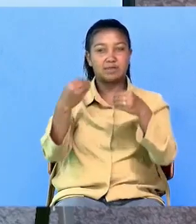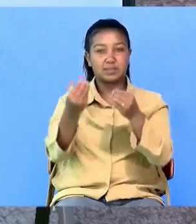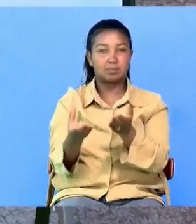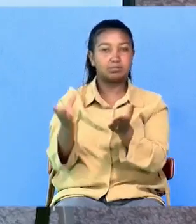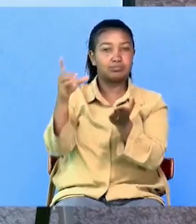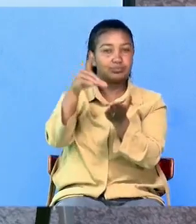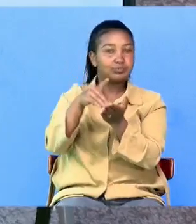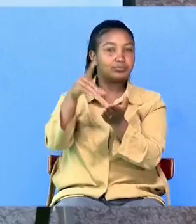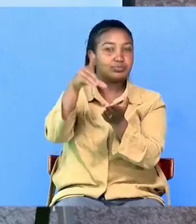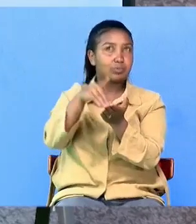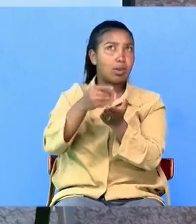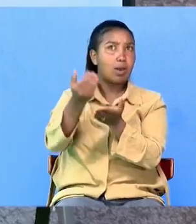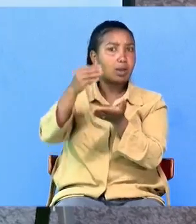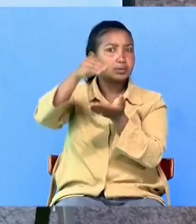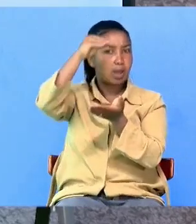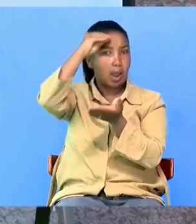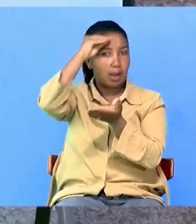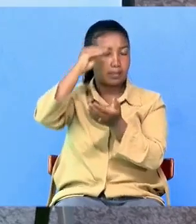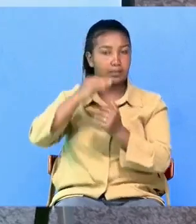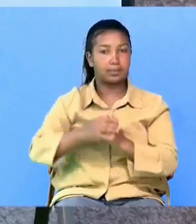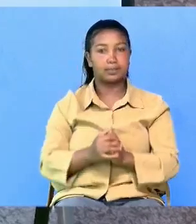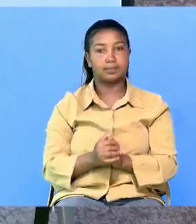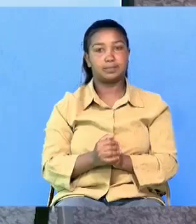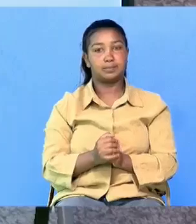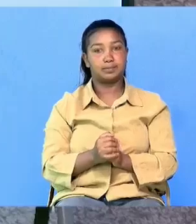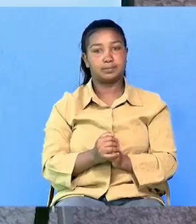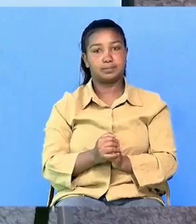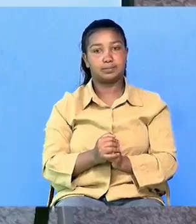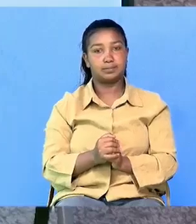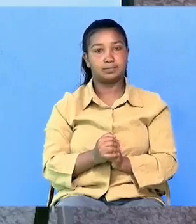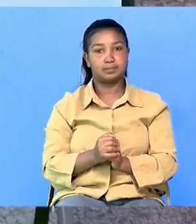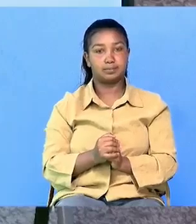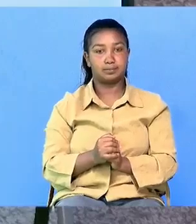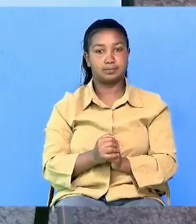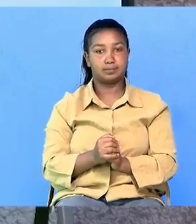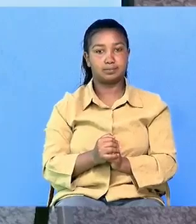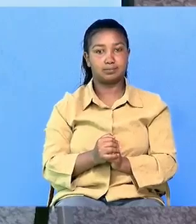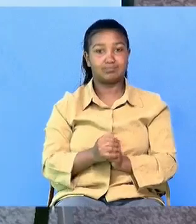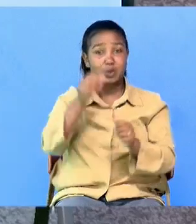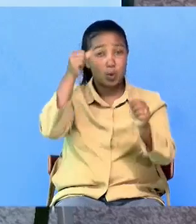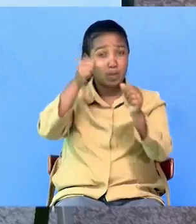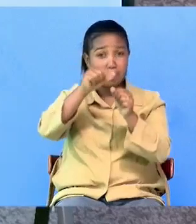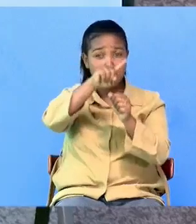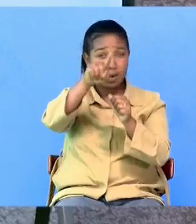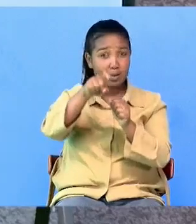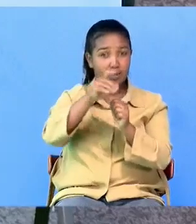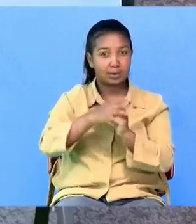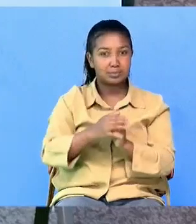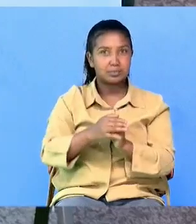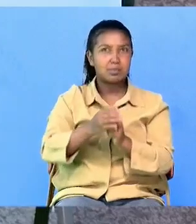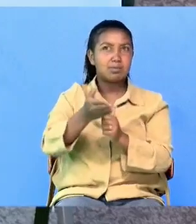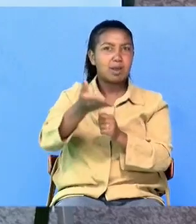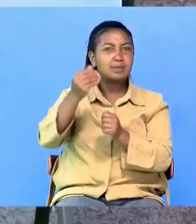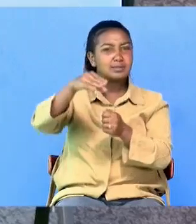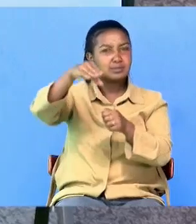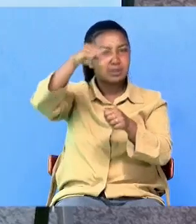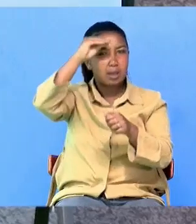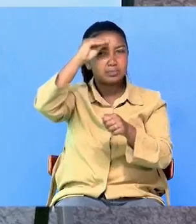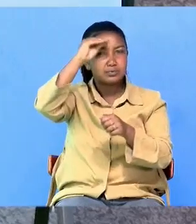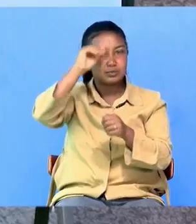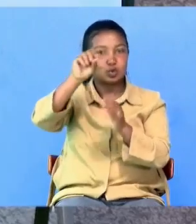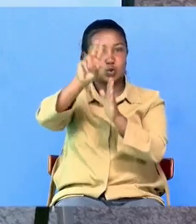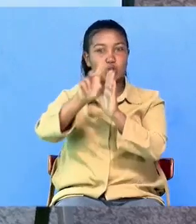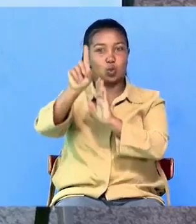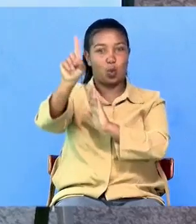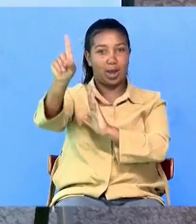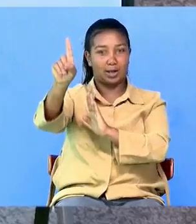some hints what we did last time. You remember, students, what we did last time was Unit